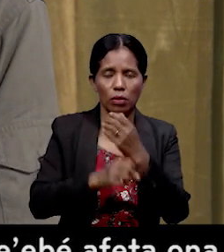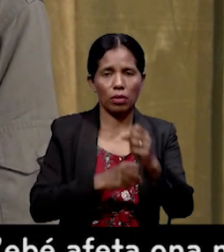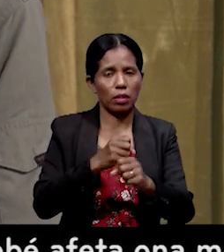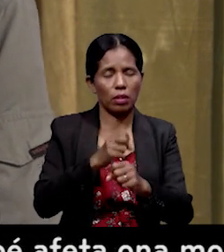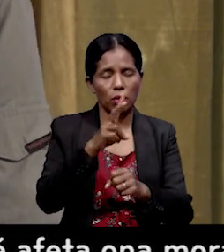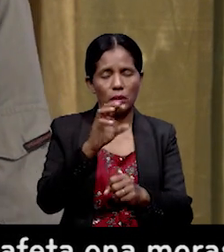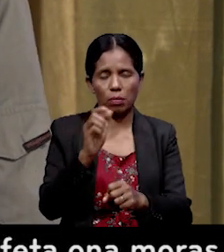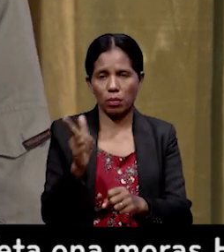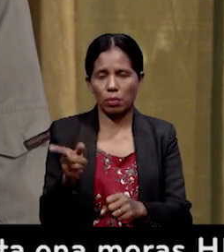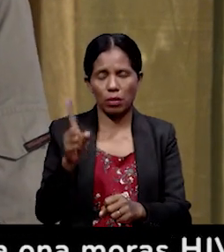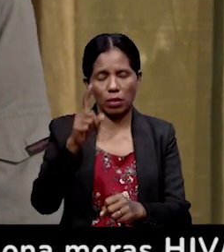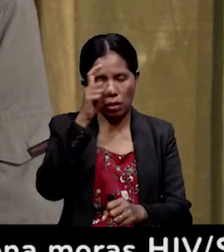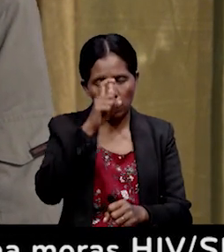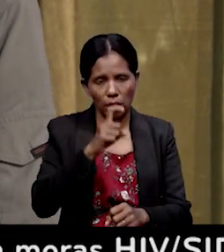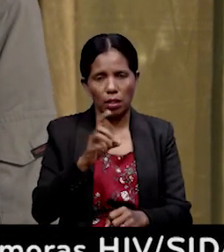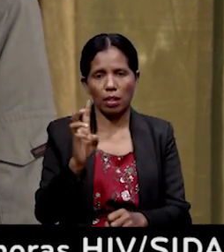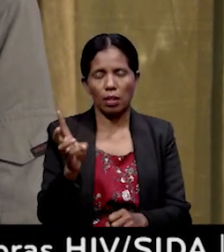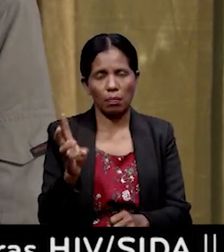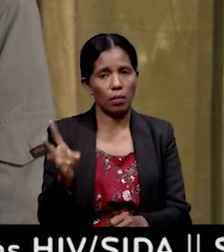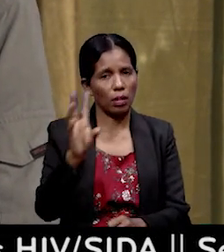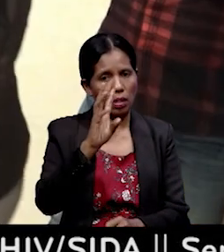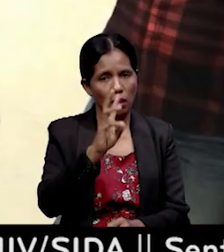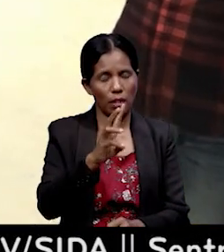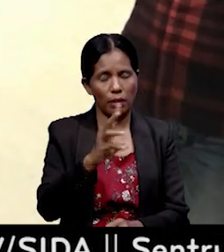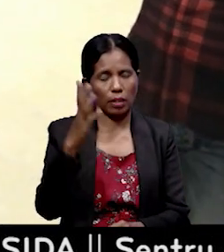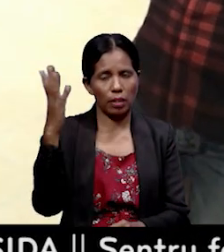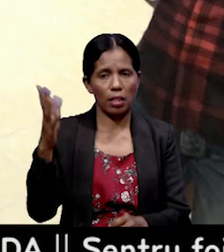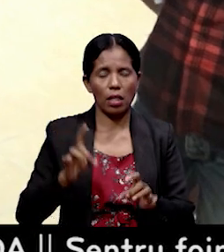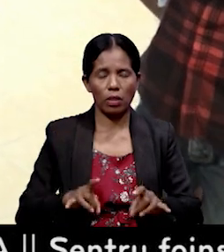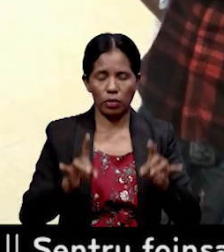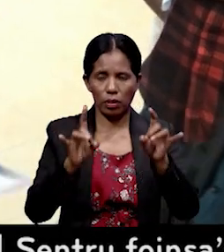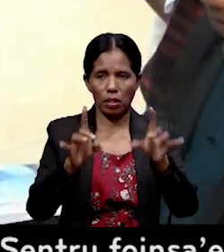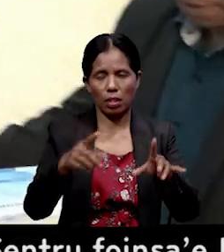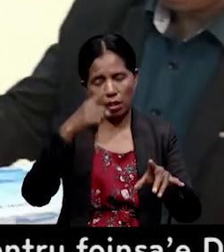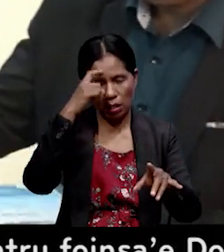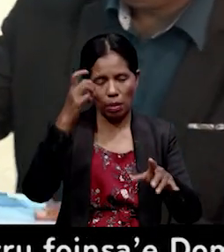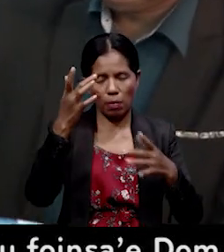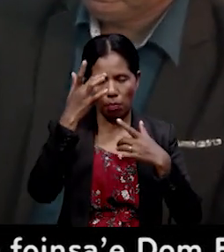ida, ho ida di nen nulu resin nen, e he Brisbane, Australia, tamba